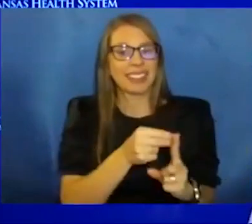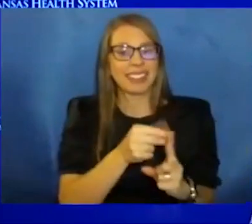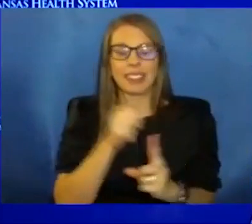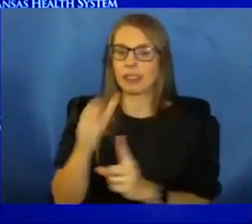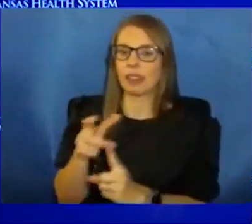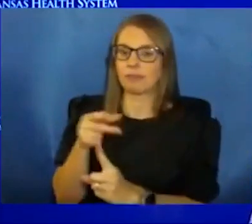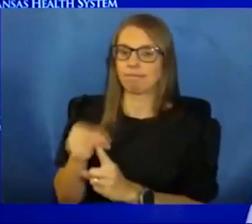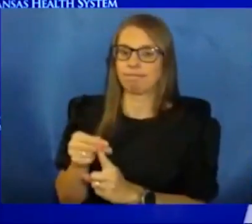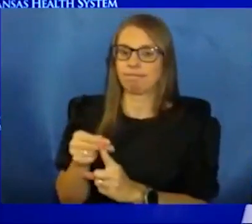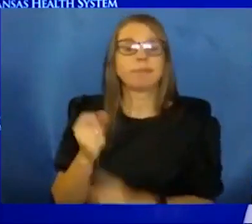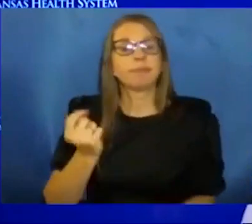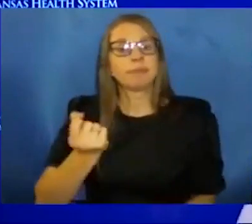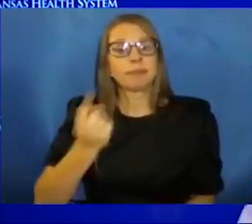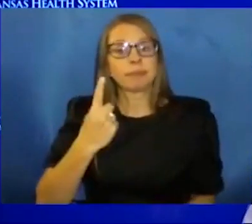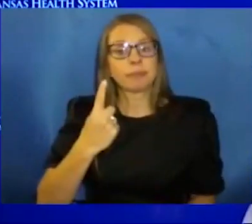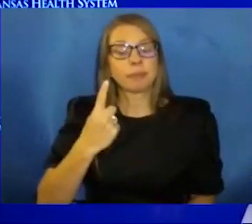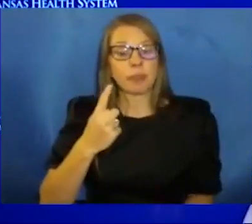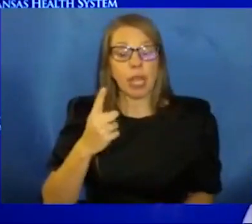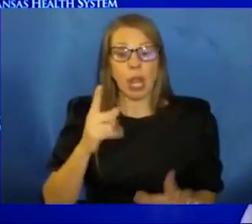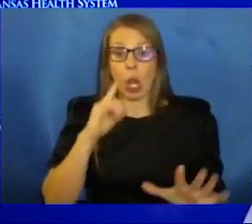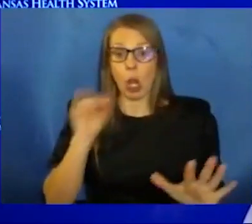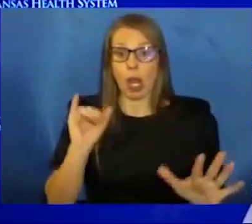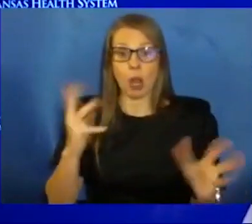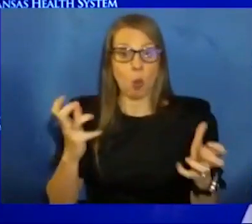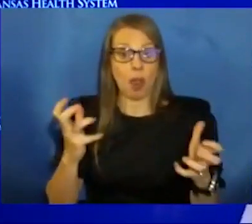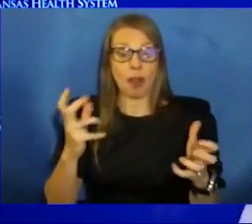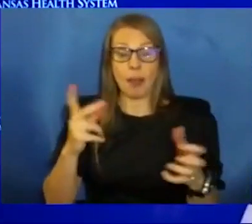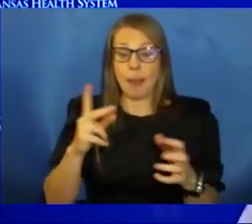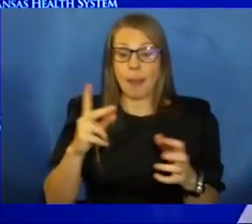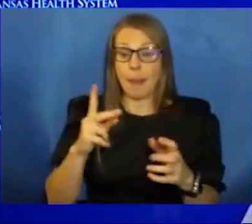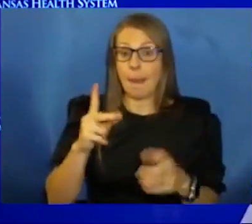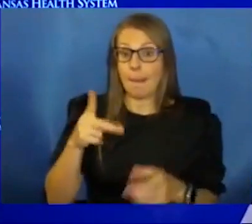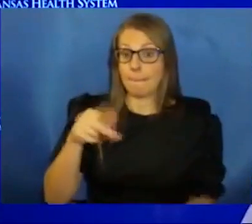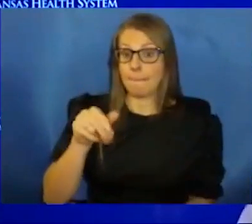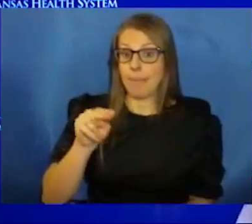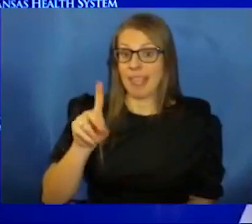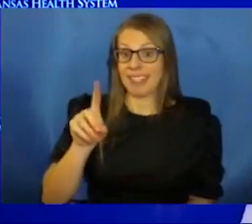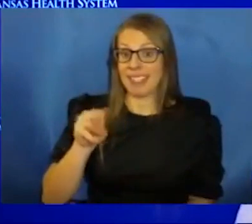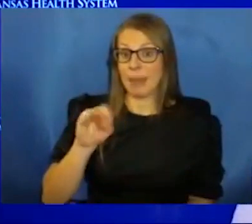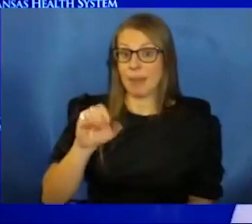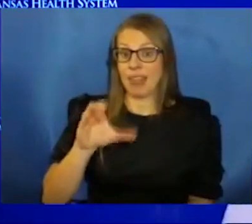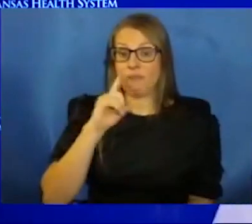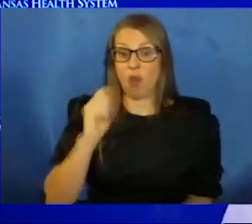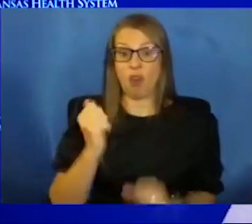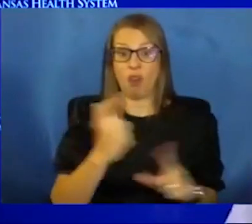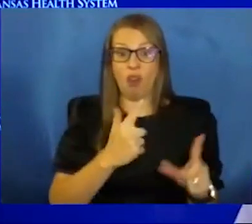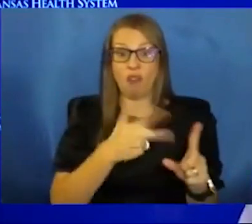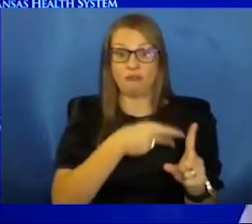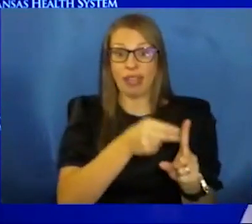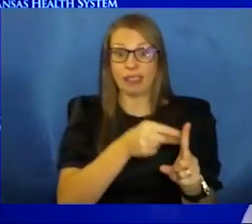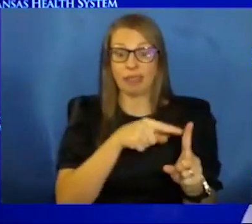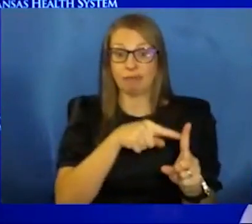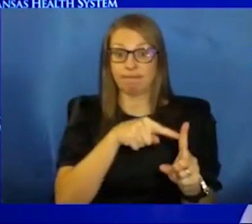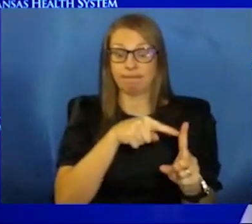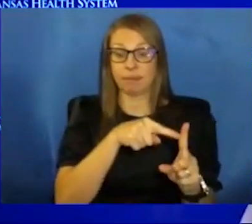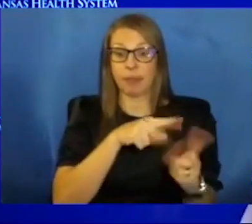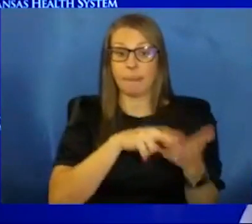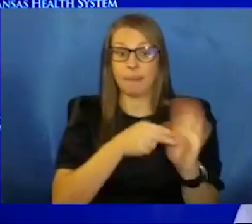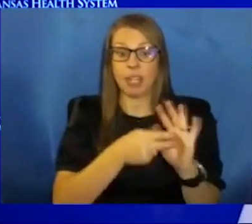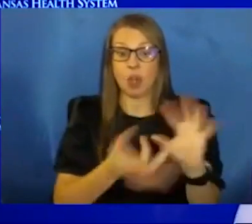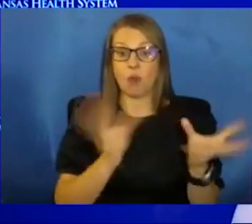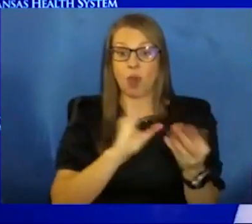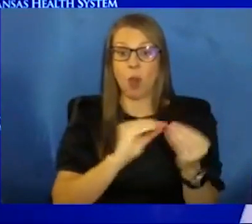Delta variant, is that this is really becoming a pandemic of two populations, and that is unvaccinated and vaccinated.